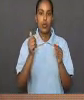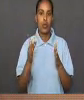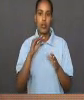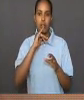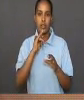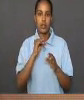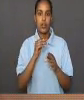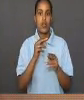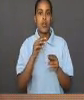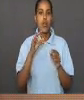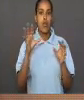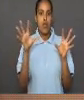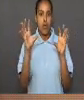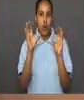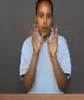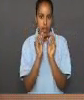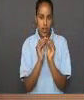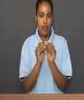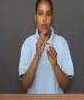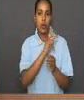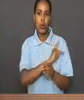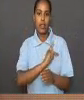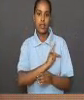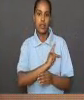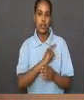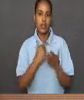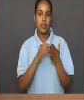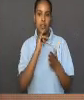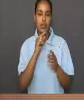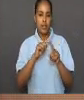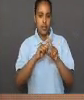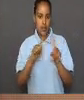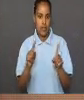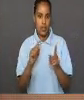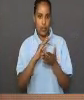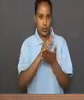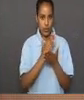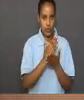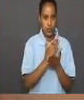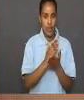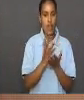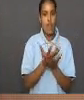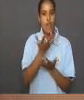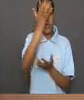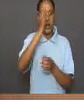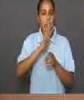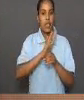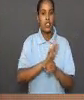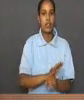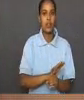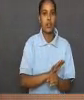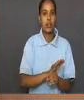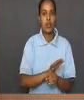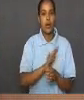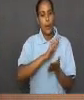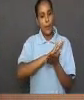is a colligative property. It is the difference between the vapor pressure of